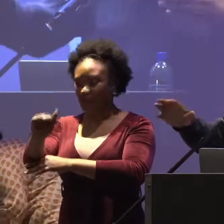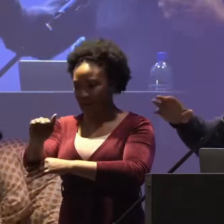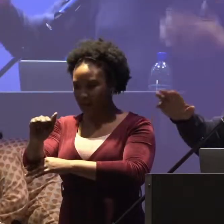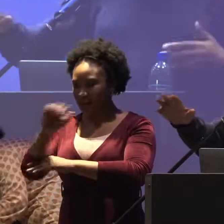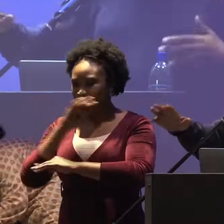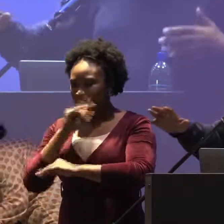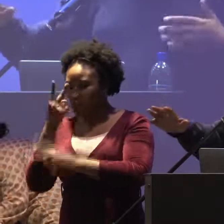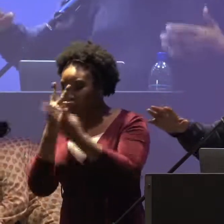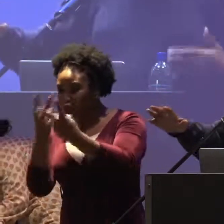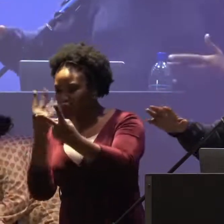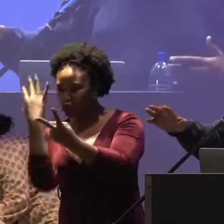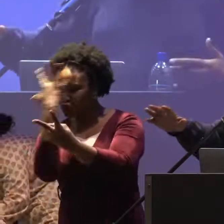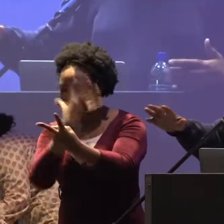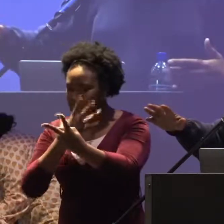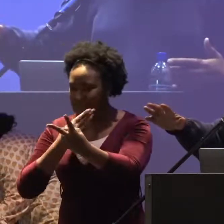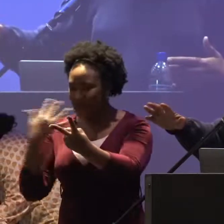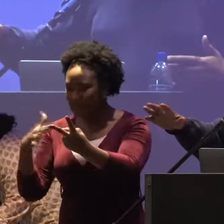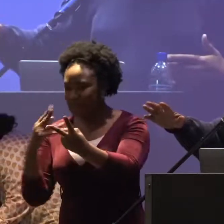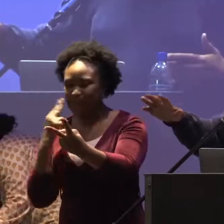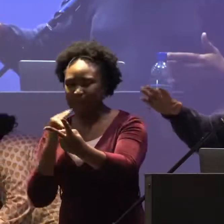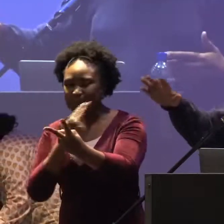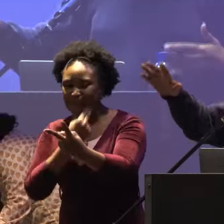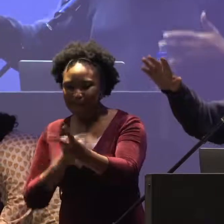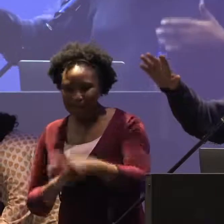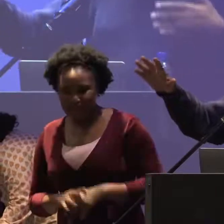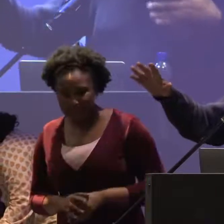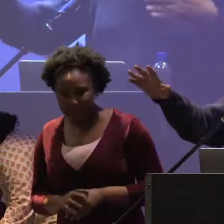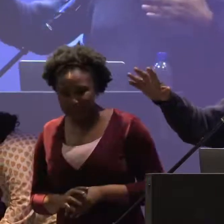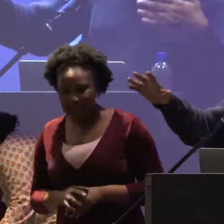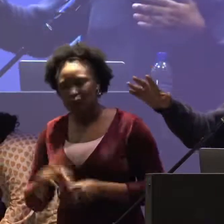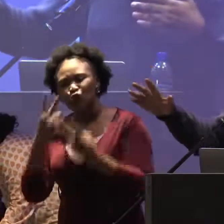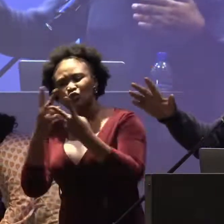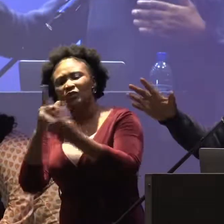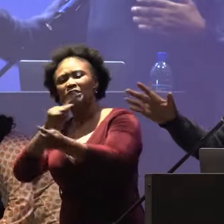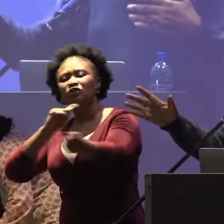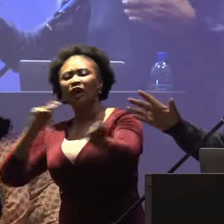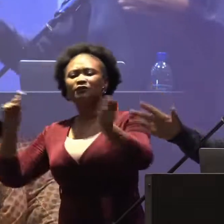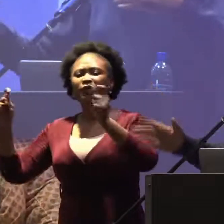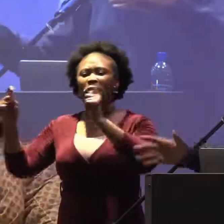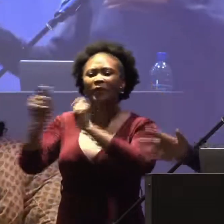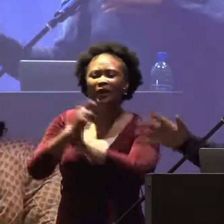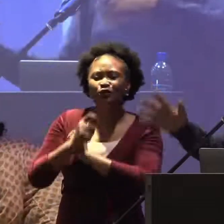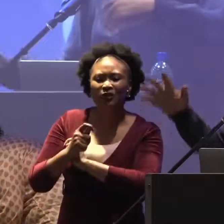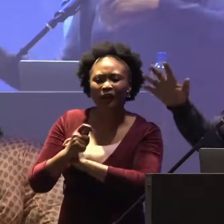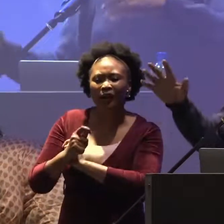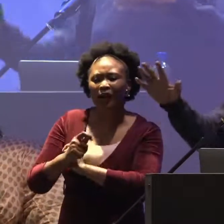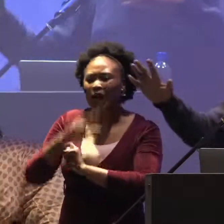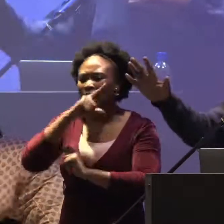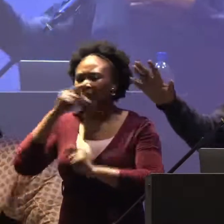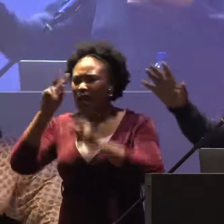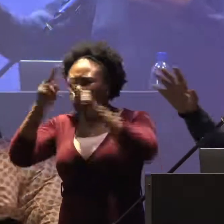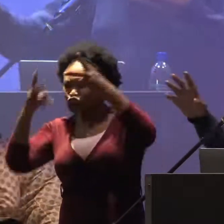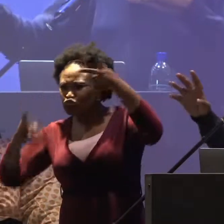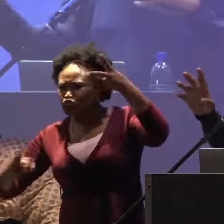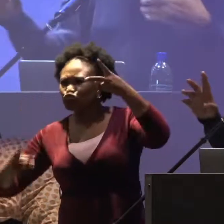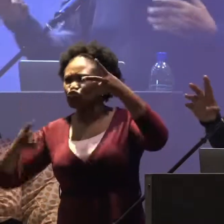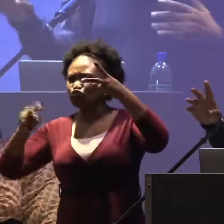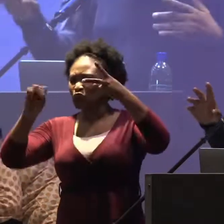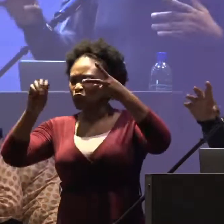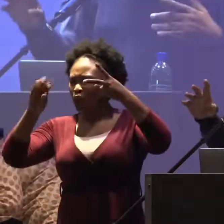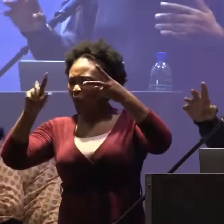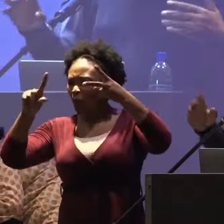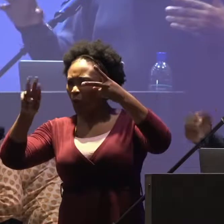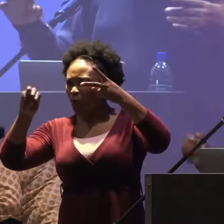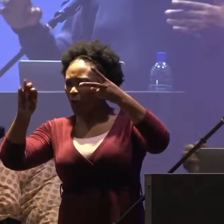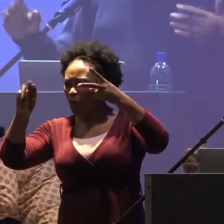it's nice. You know, you see transformation, Solomon Mashangu, Warau. Then you